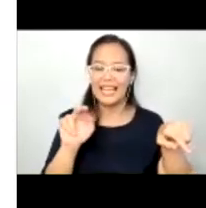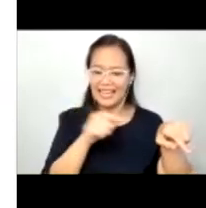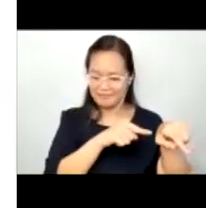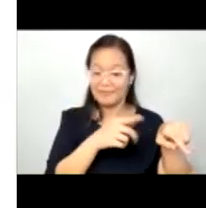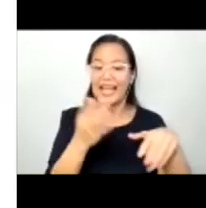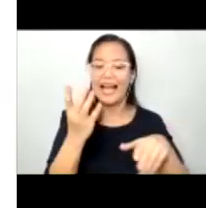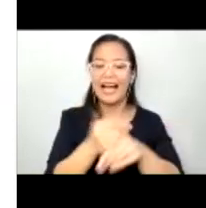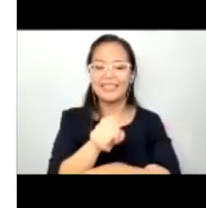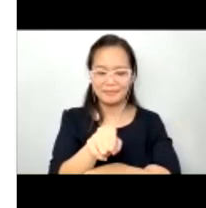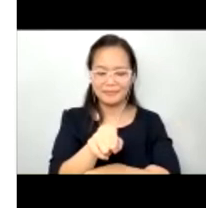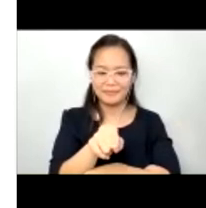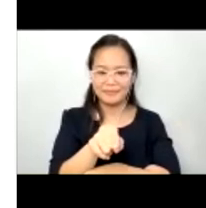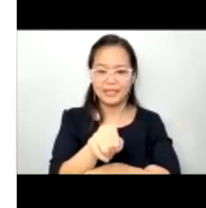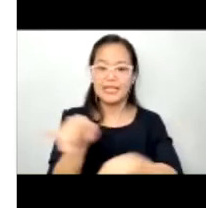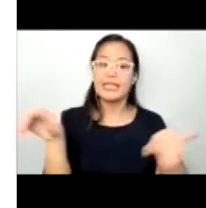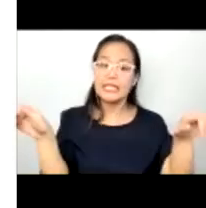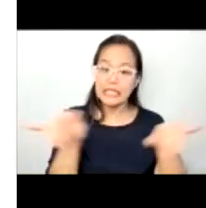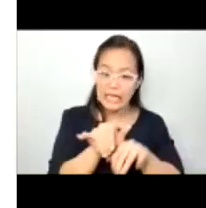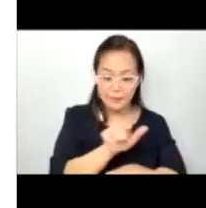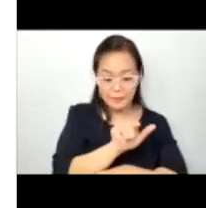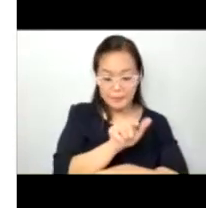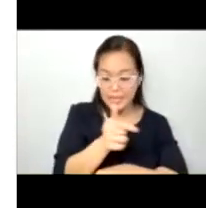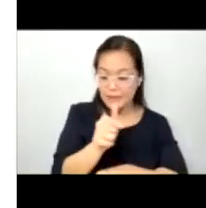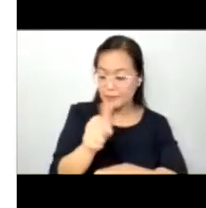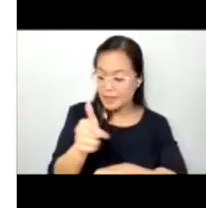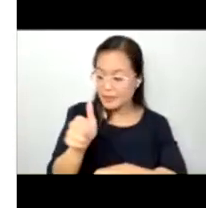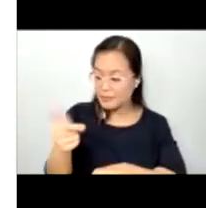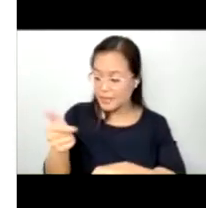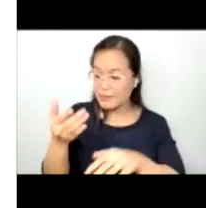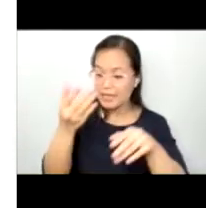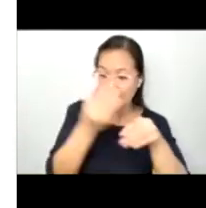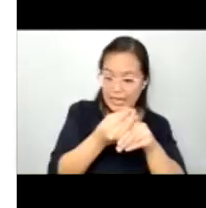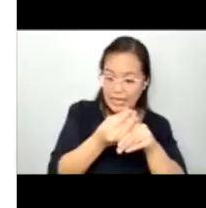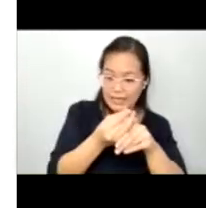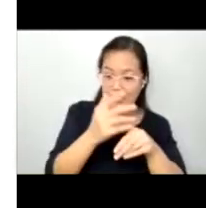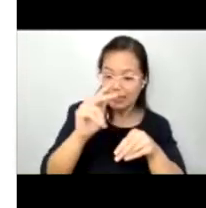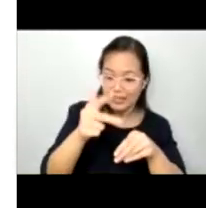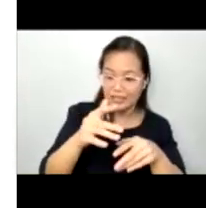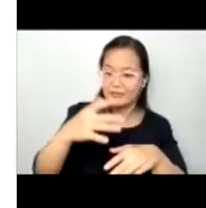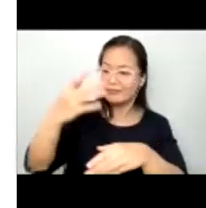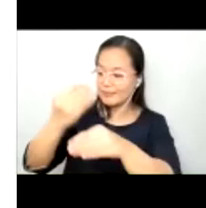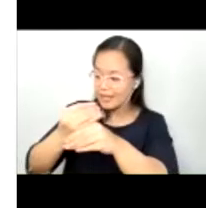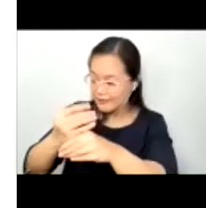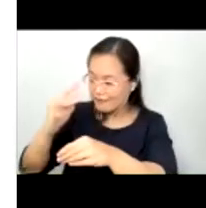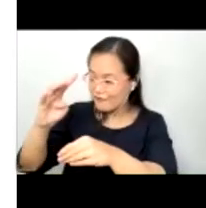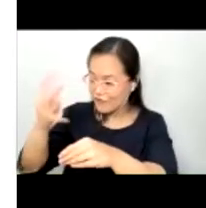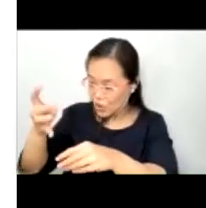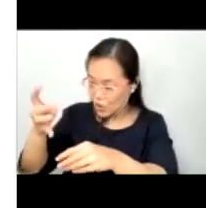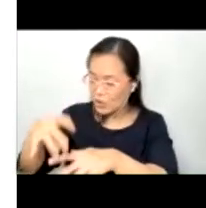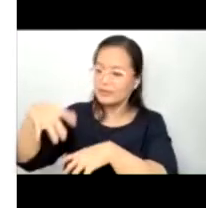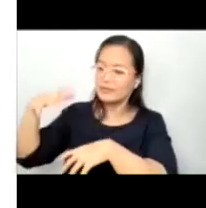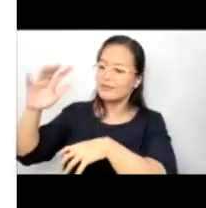And that was the same pattern for person 3, person 4,